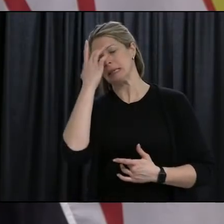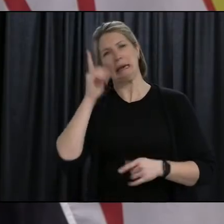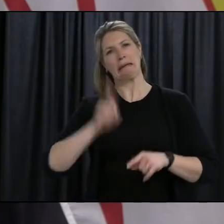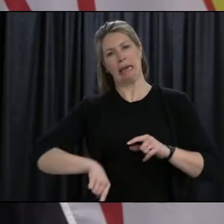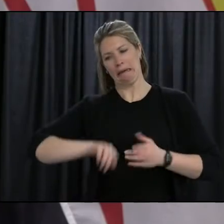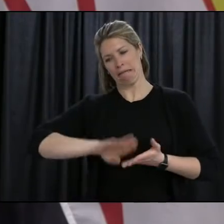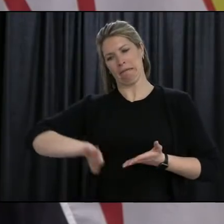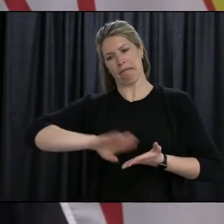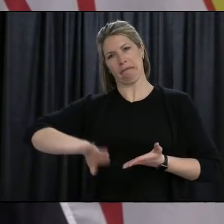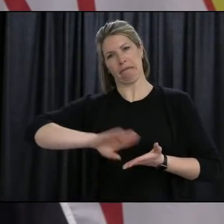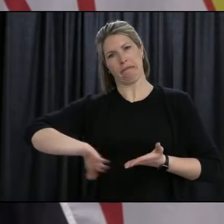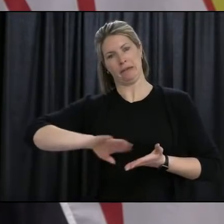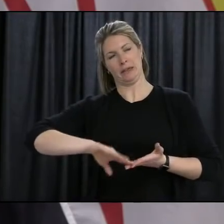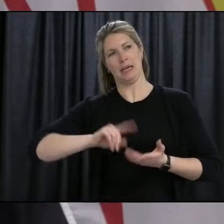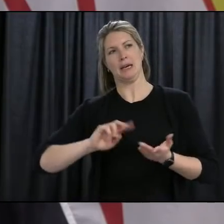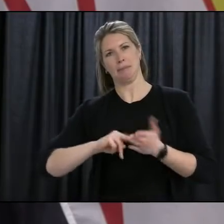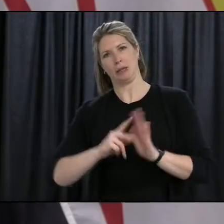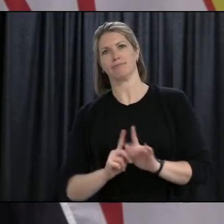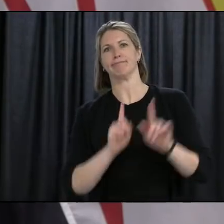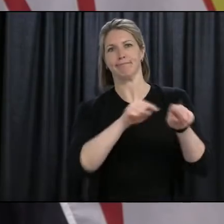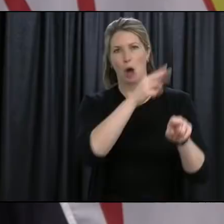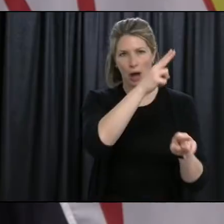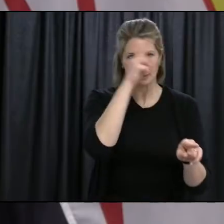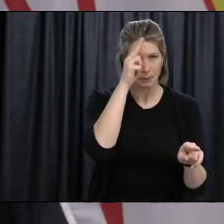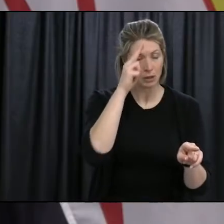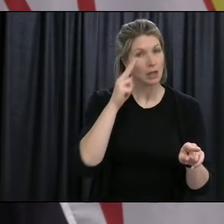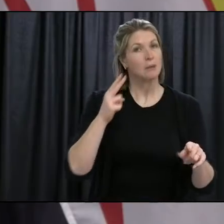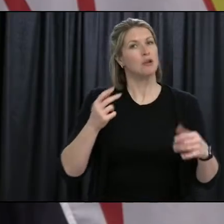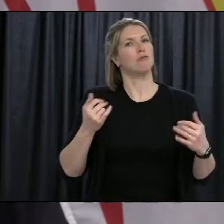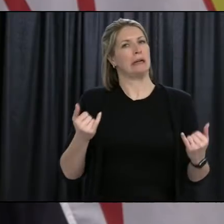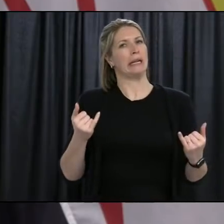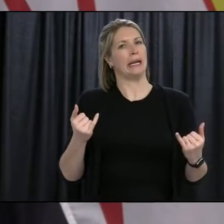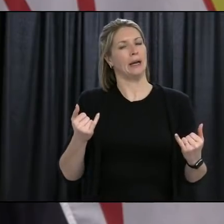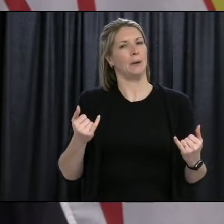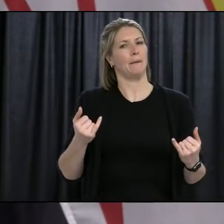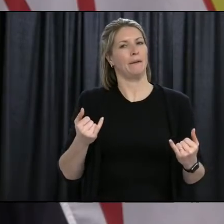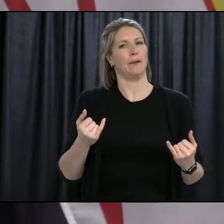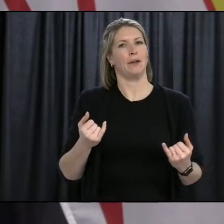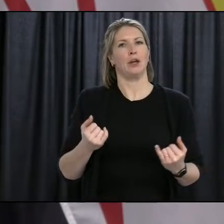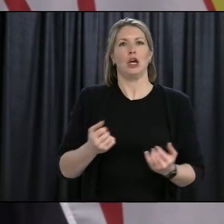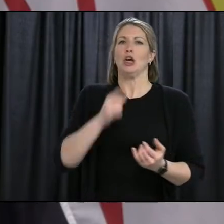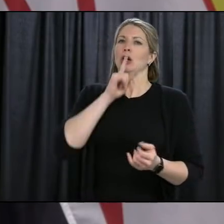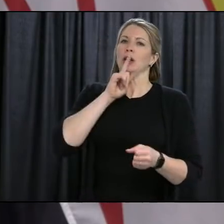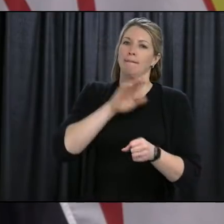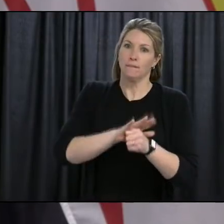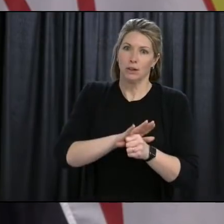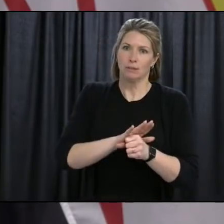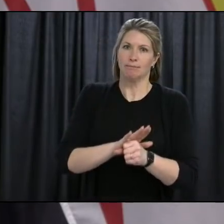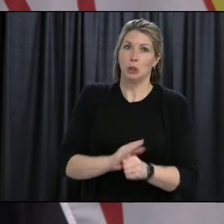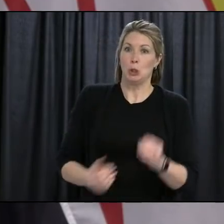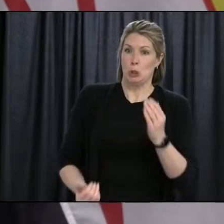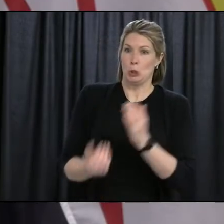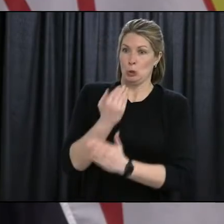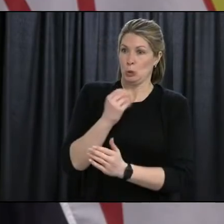So I think it is a bit of both. I don't think at this point we can say definitively if it's one over the other.